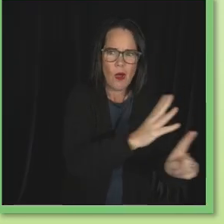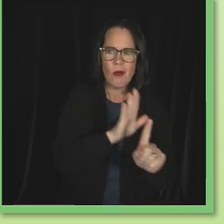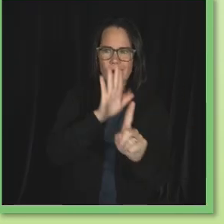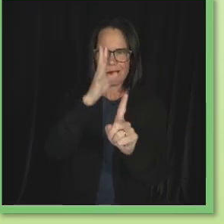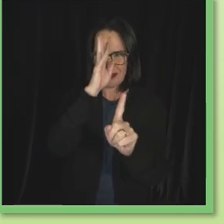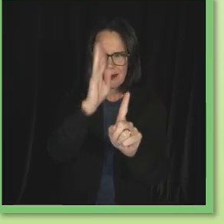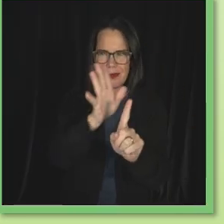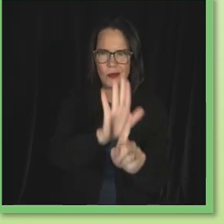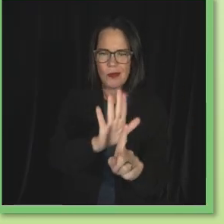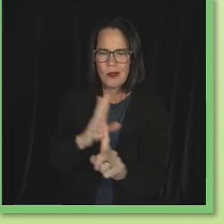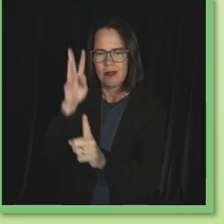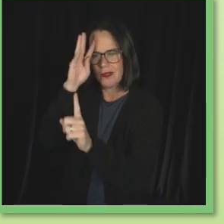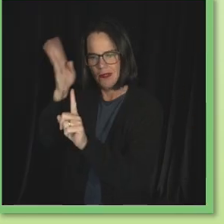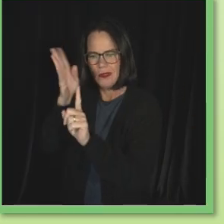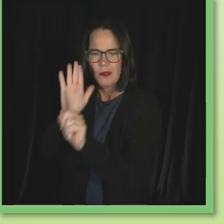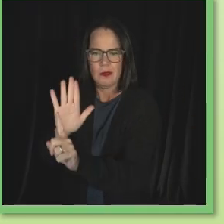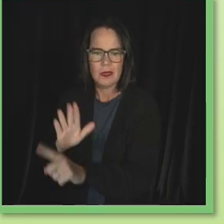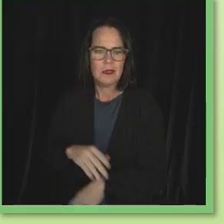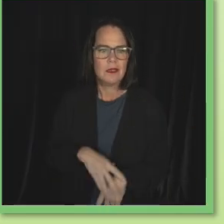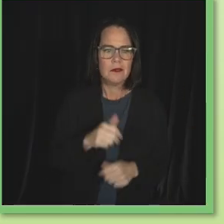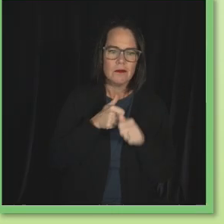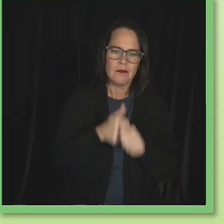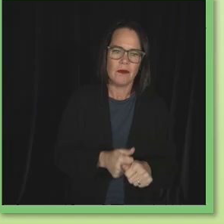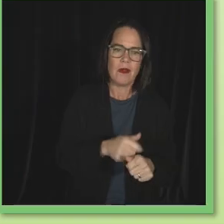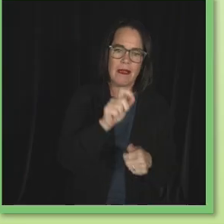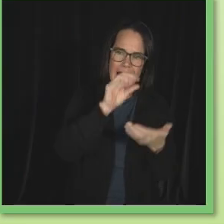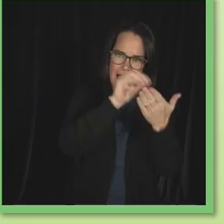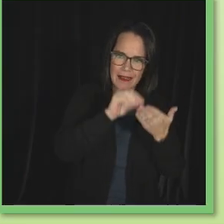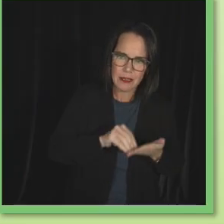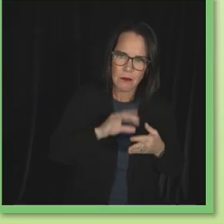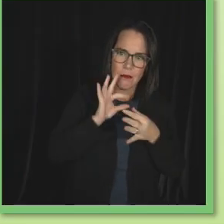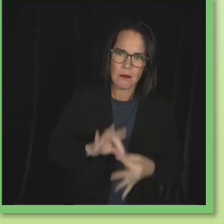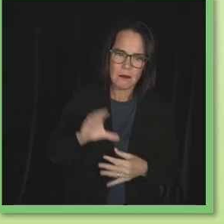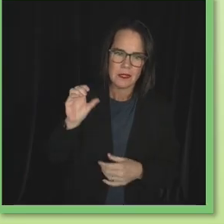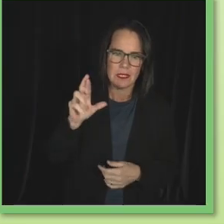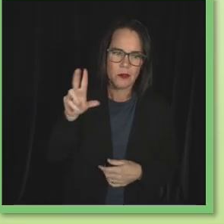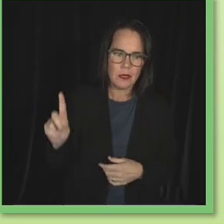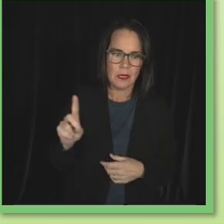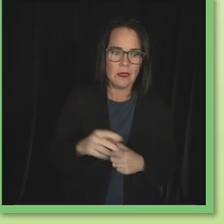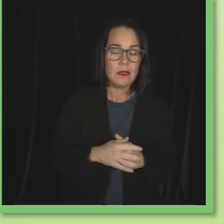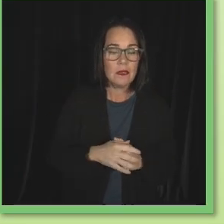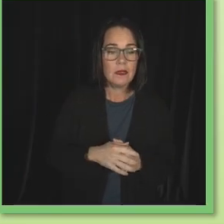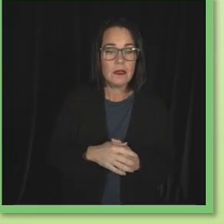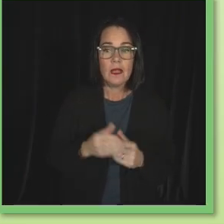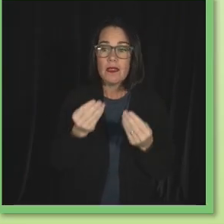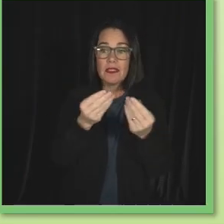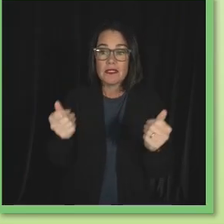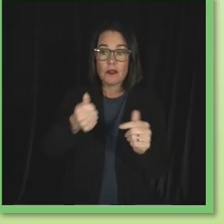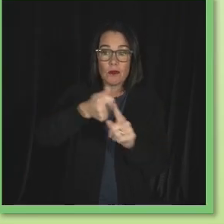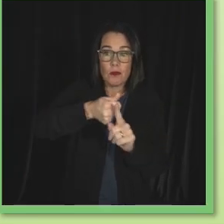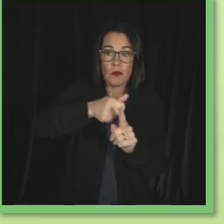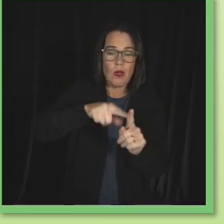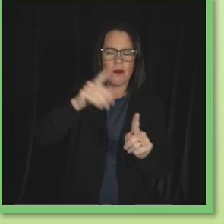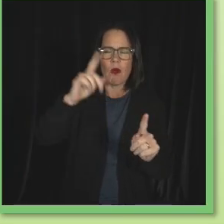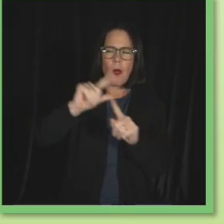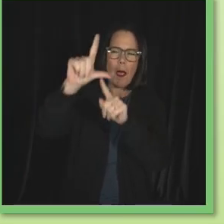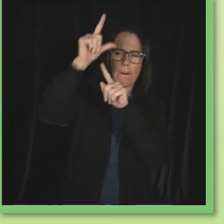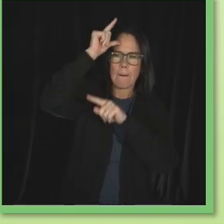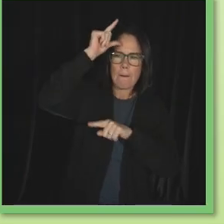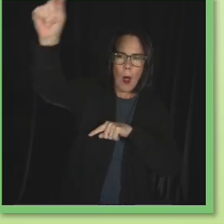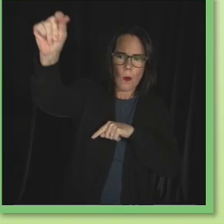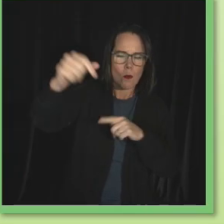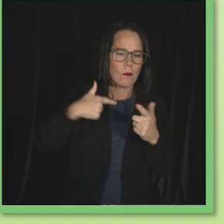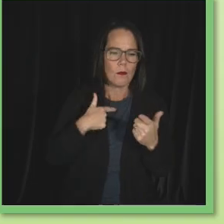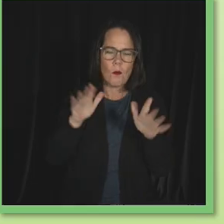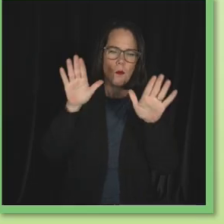annotation and CRDs. These solutions are brilliant. They are solving immediate and real problems